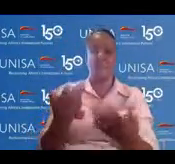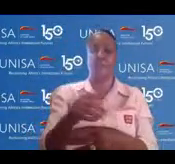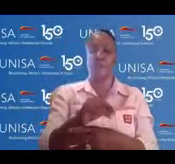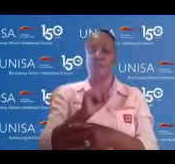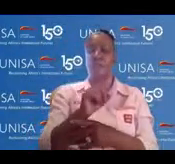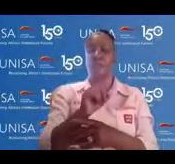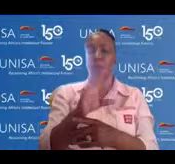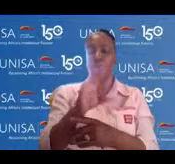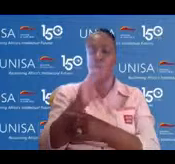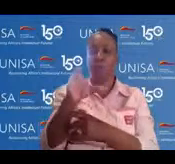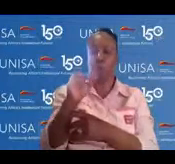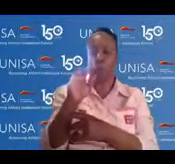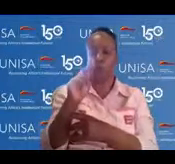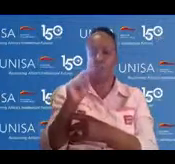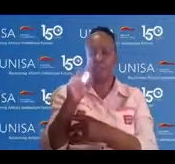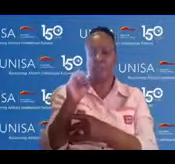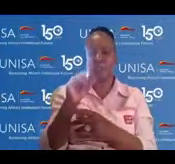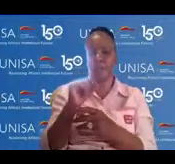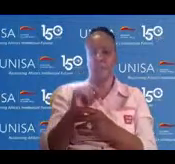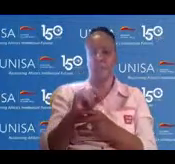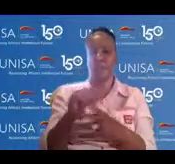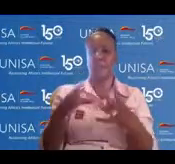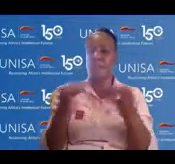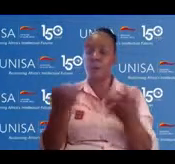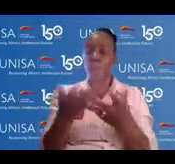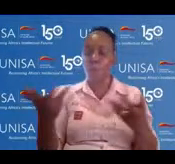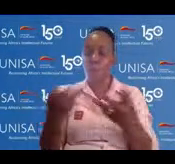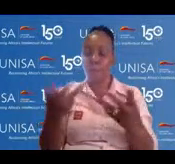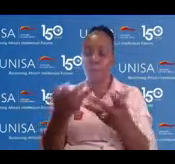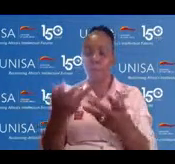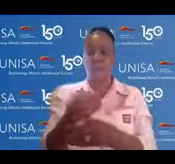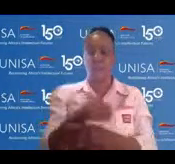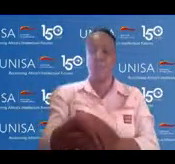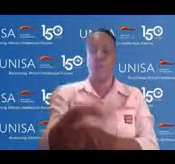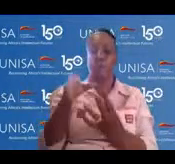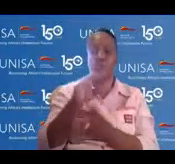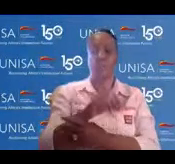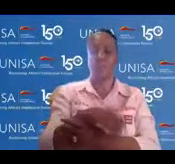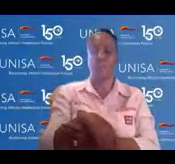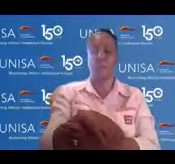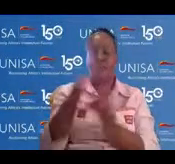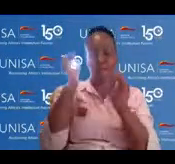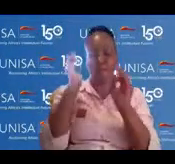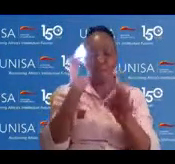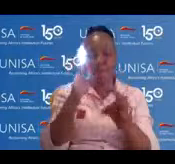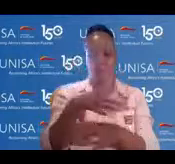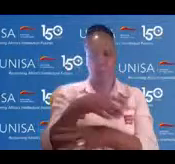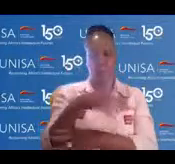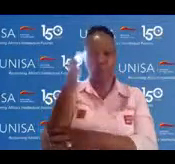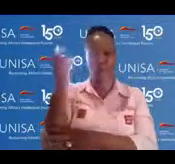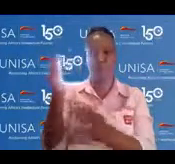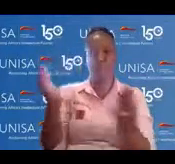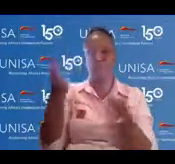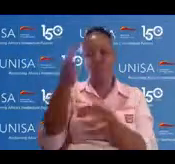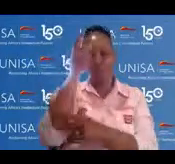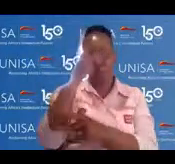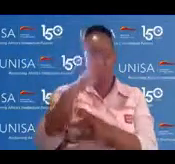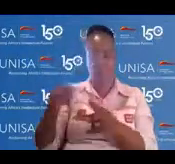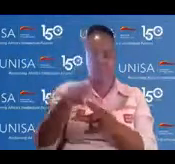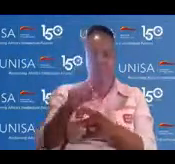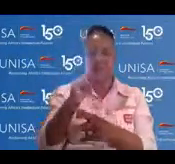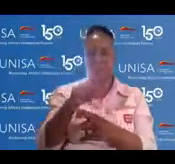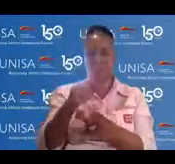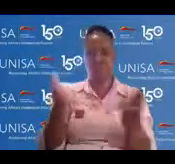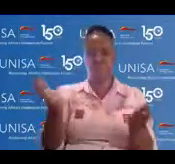action. Option C, informing the professor, that's a very courageous choice and it does uphold